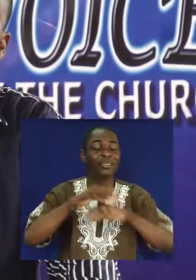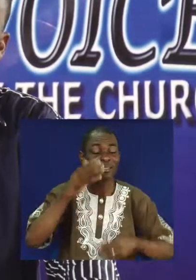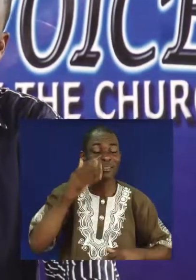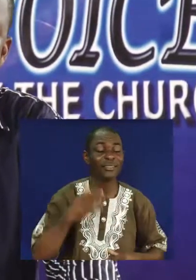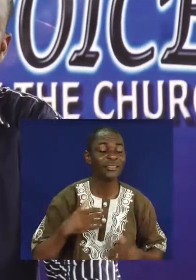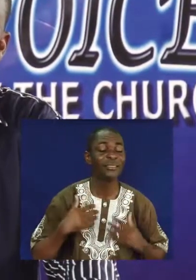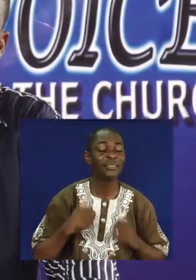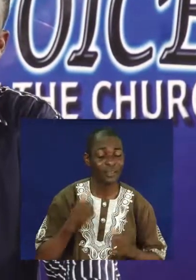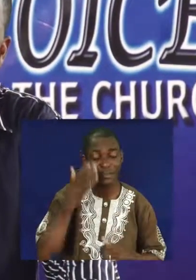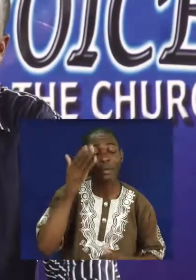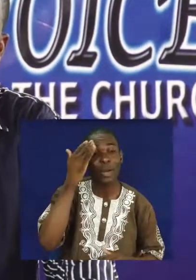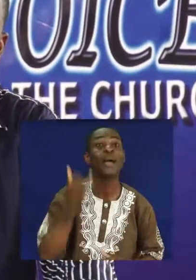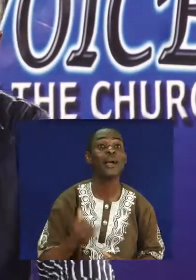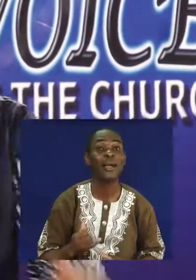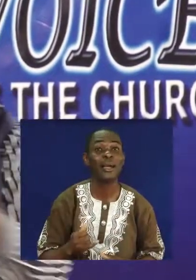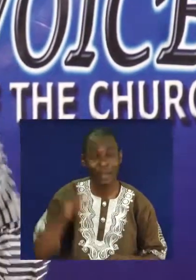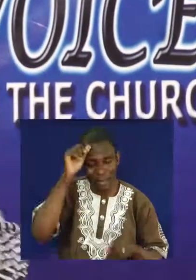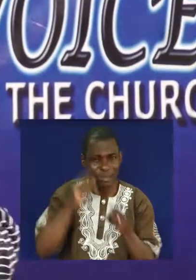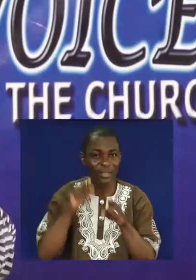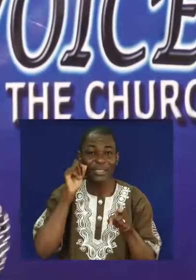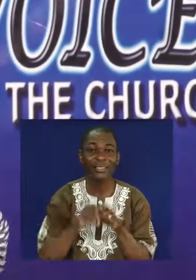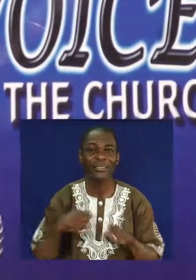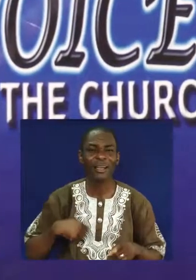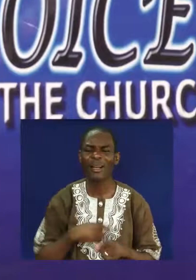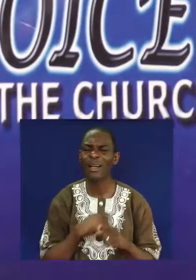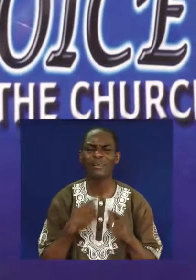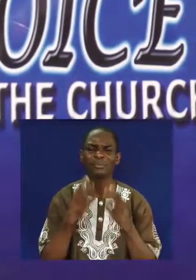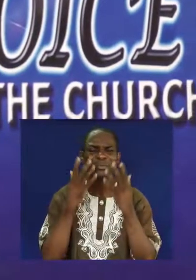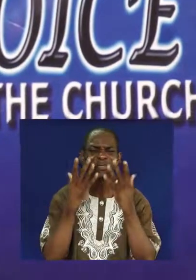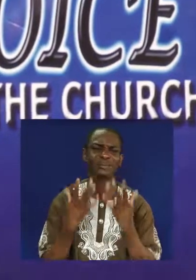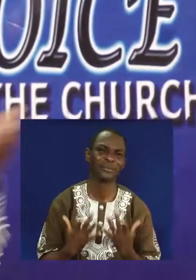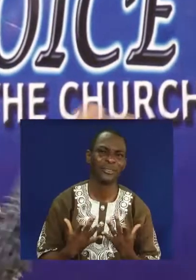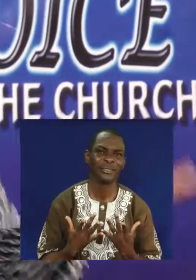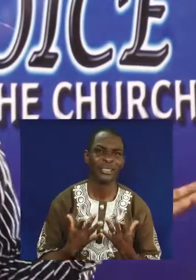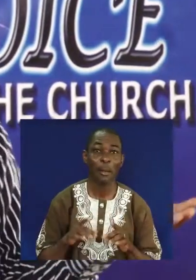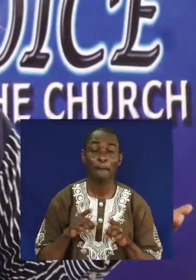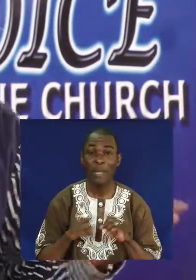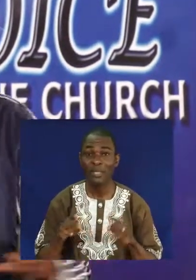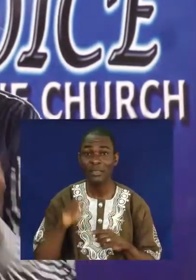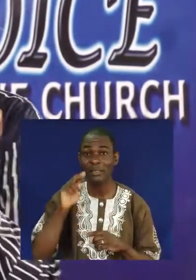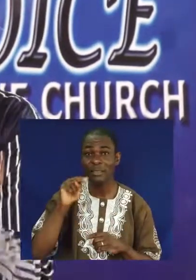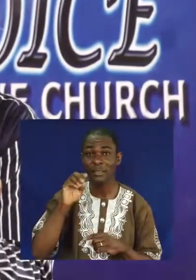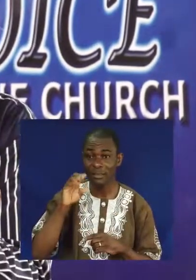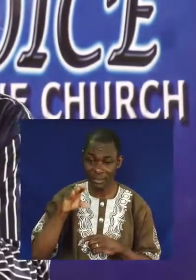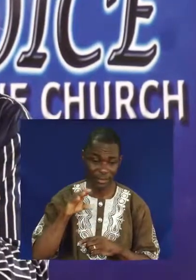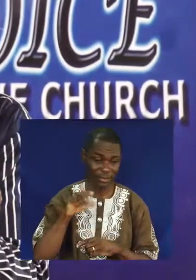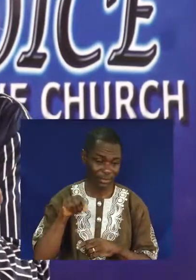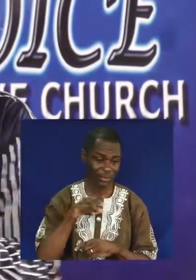Nim dian tra so ne apesa min ku minya e di yan bra yi mu dem se. Into a man no se be ye